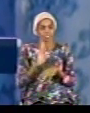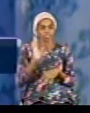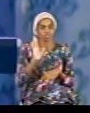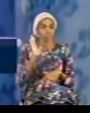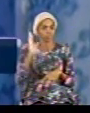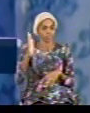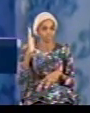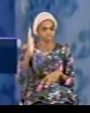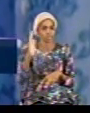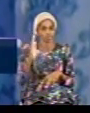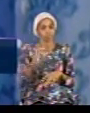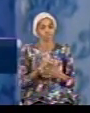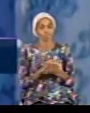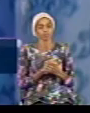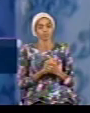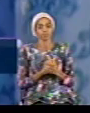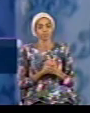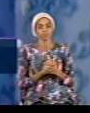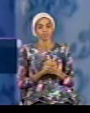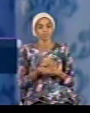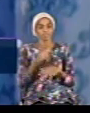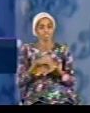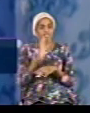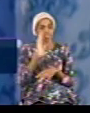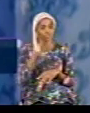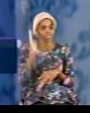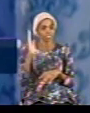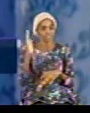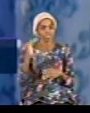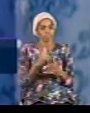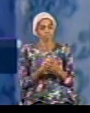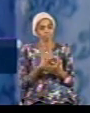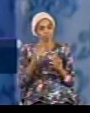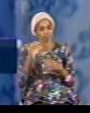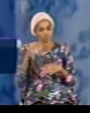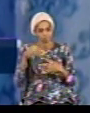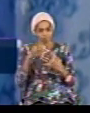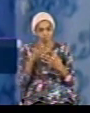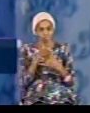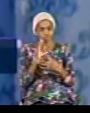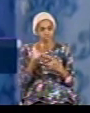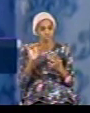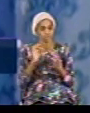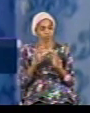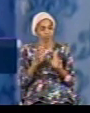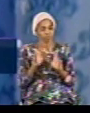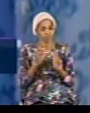Let it appear in the social media. We'll pick them.